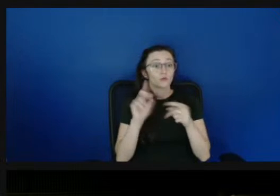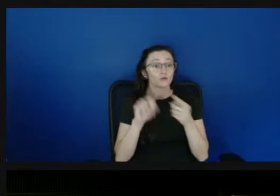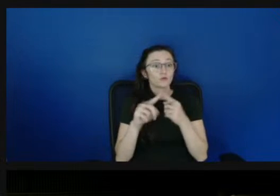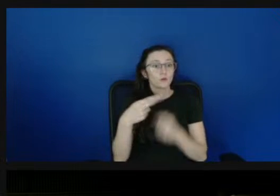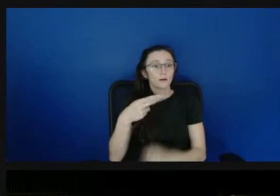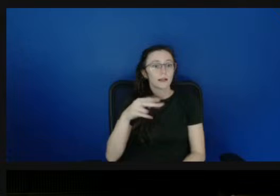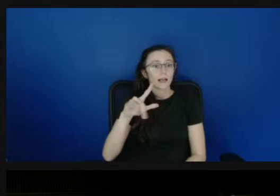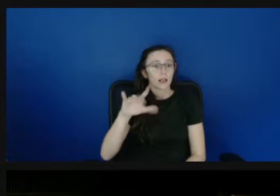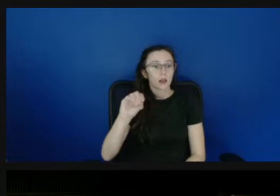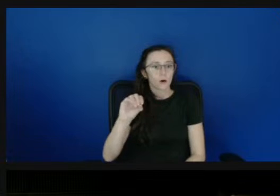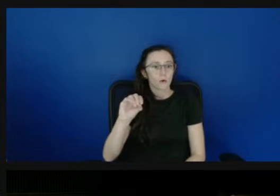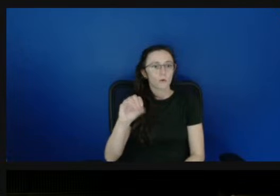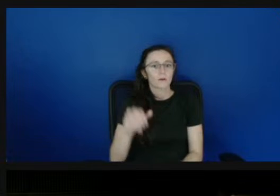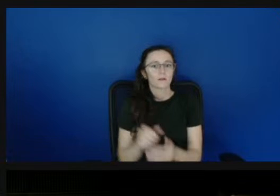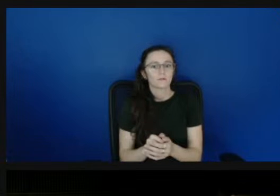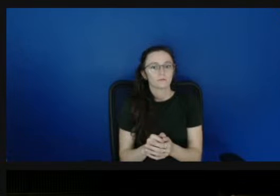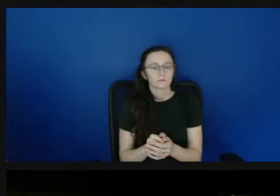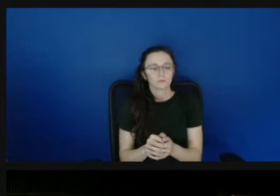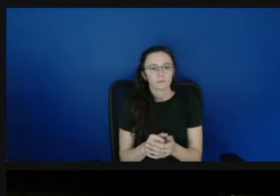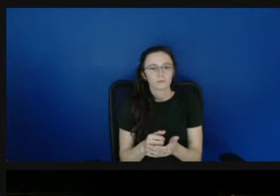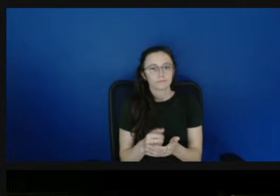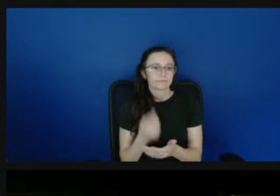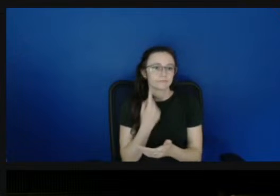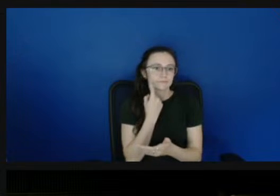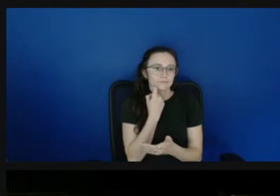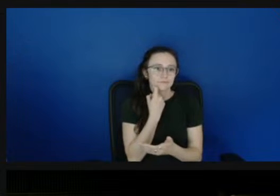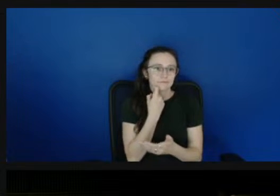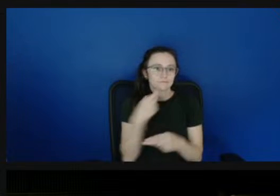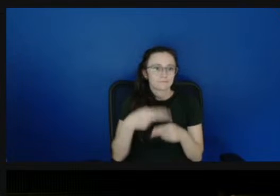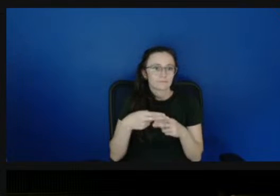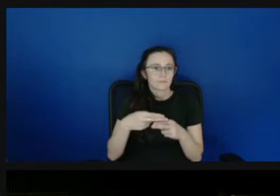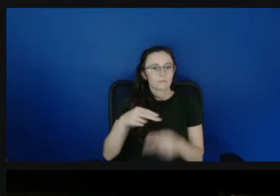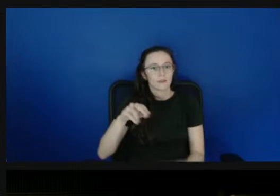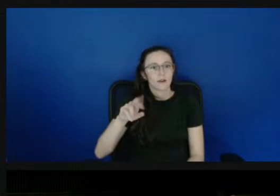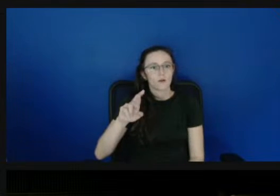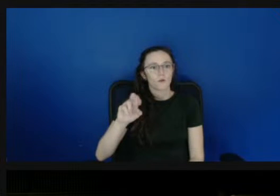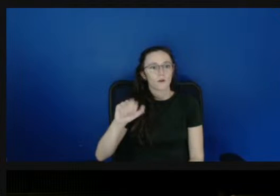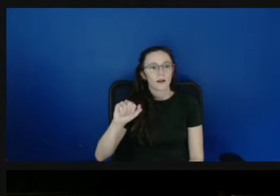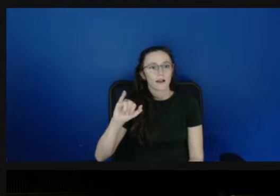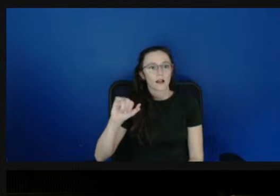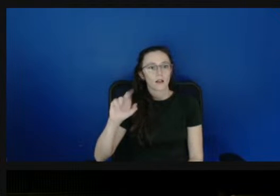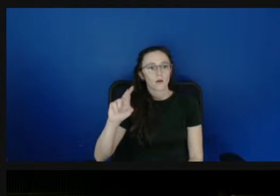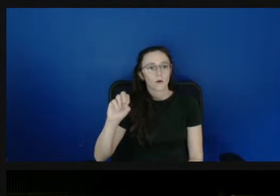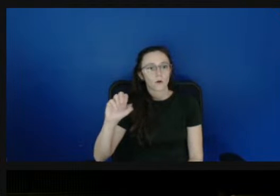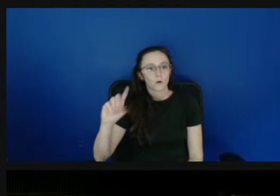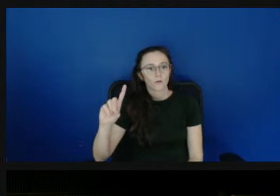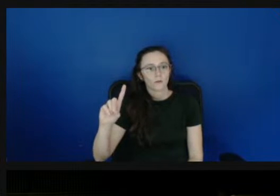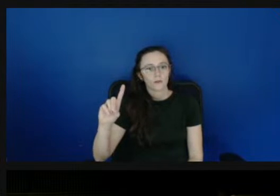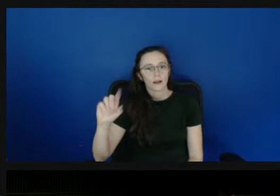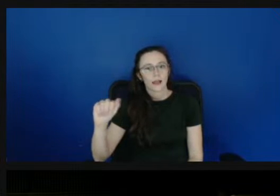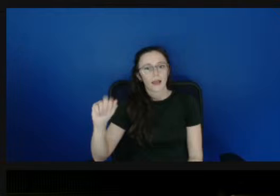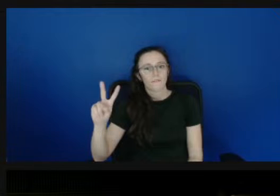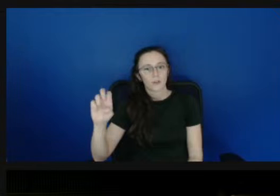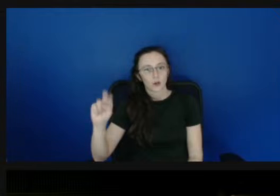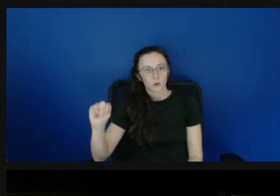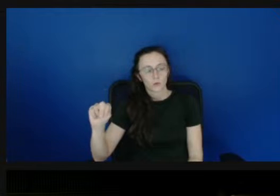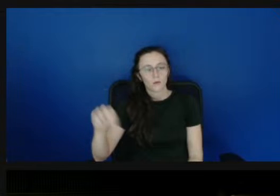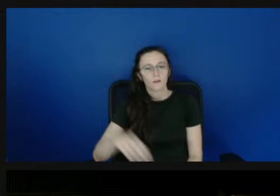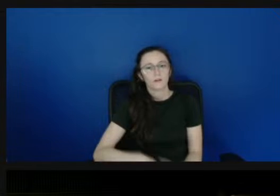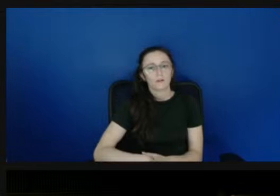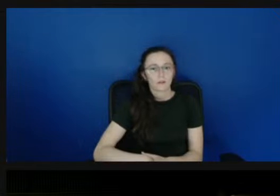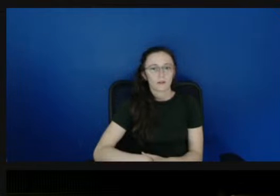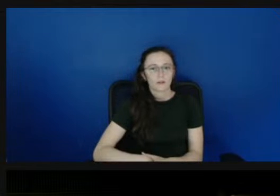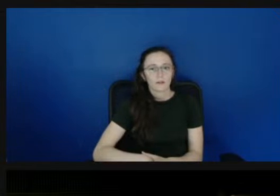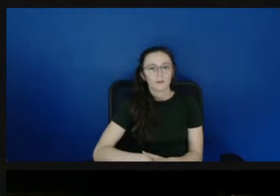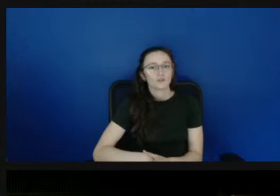Now, modern day Railroad Avenue out of that area. But there it is. And if you look a little more closely right here, right along